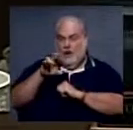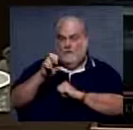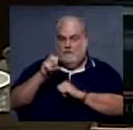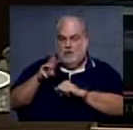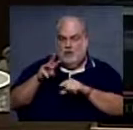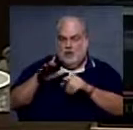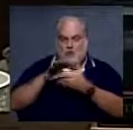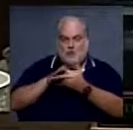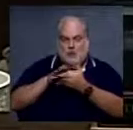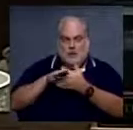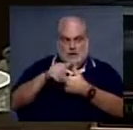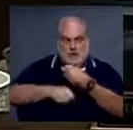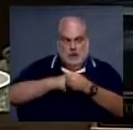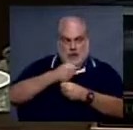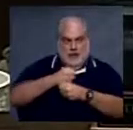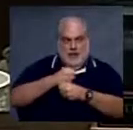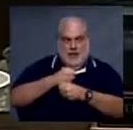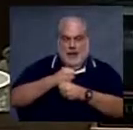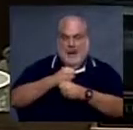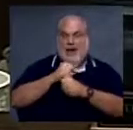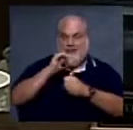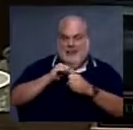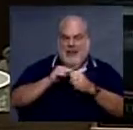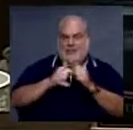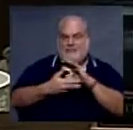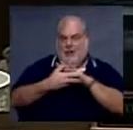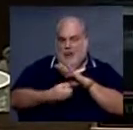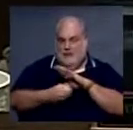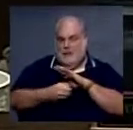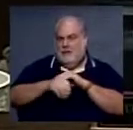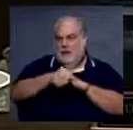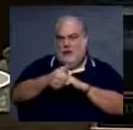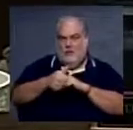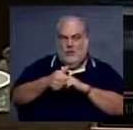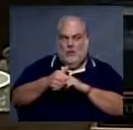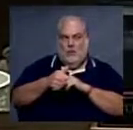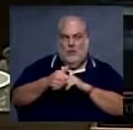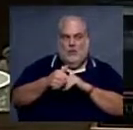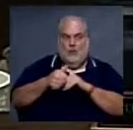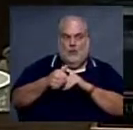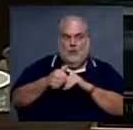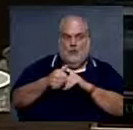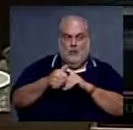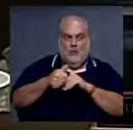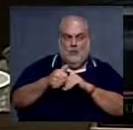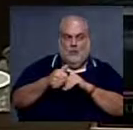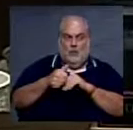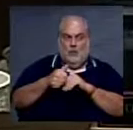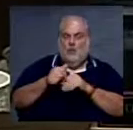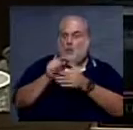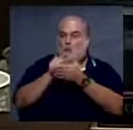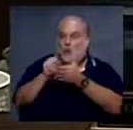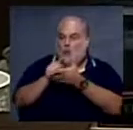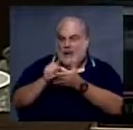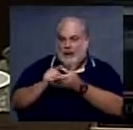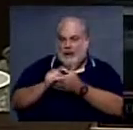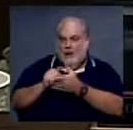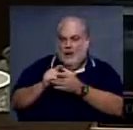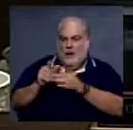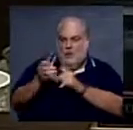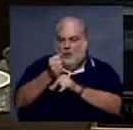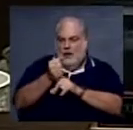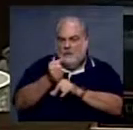It's been emulated in other cities. And we're making arrests on that on a weekly, if not a daily